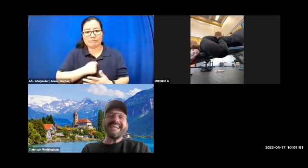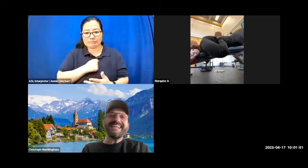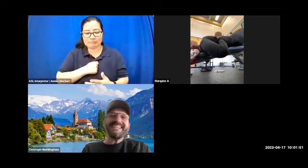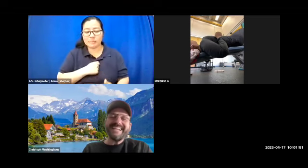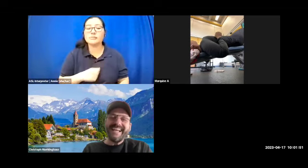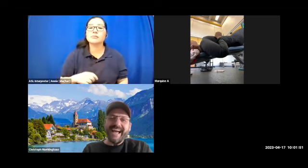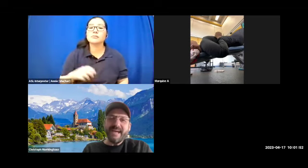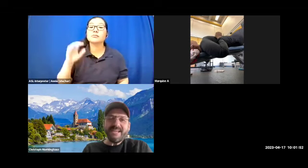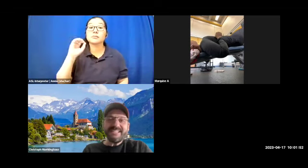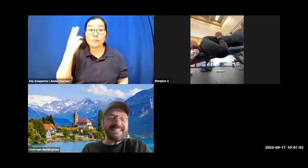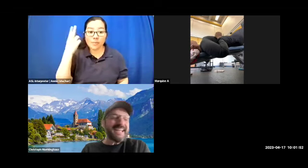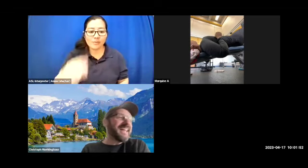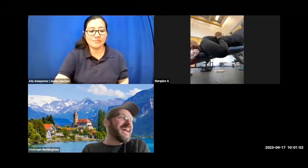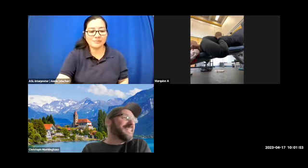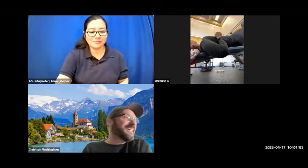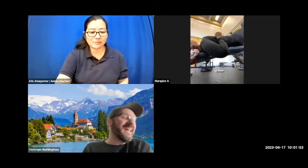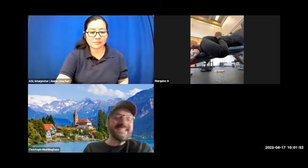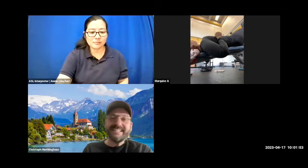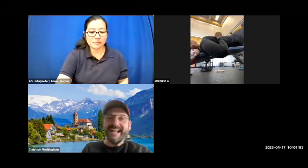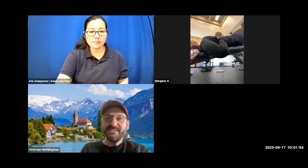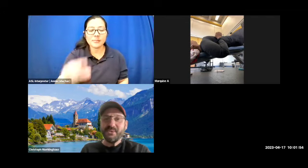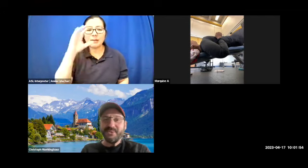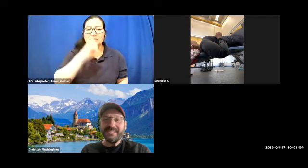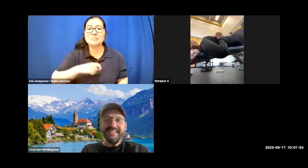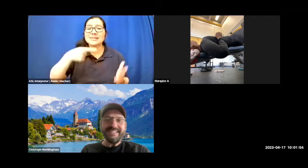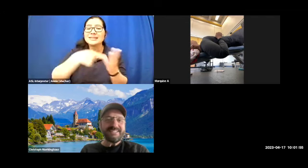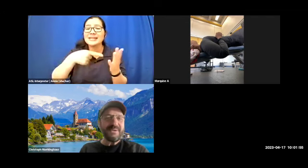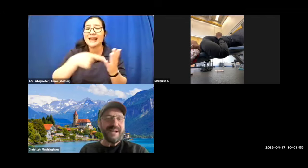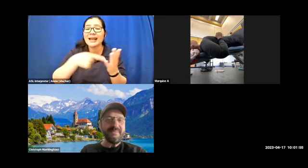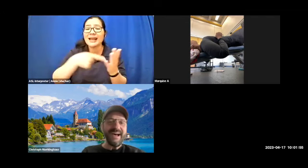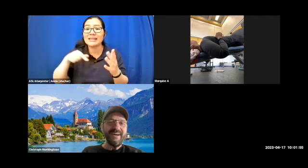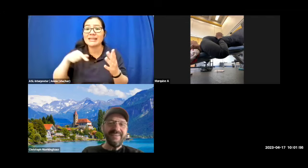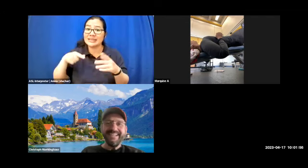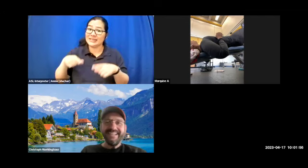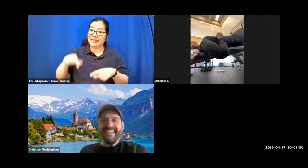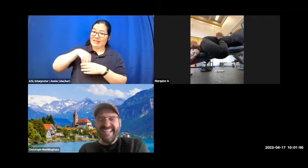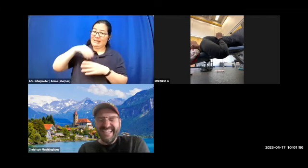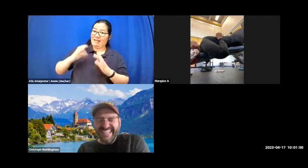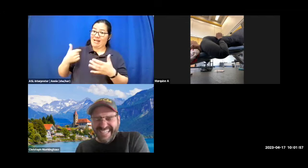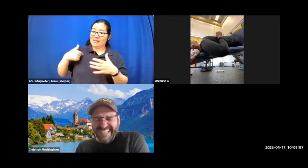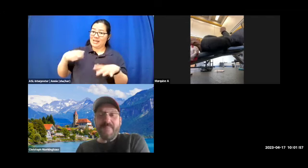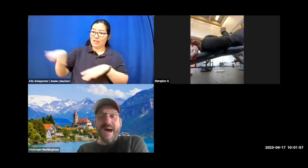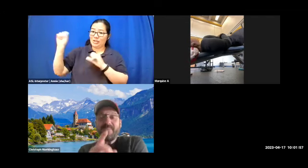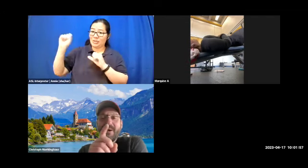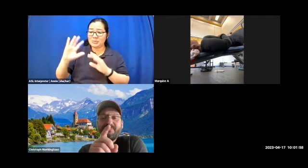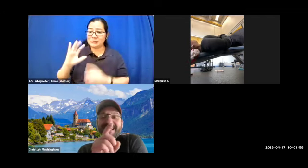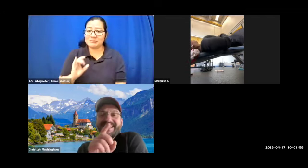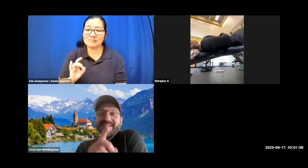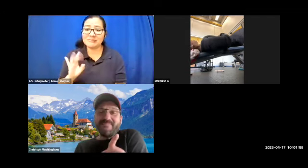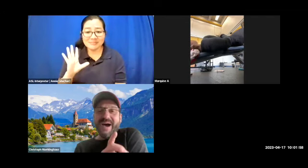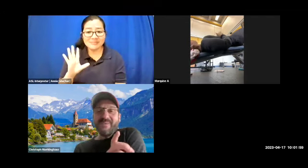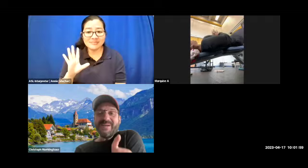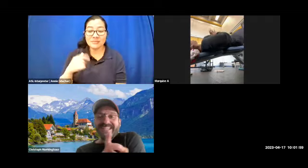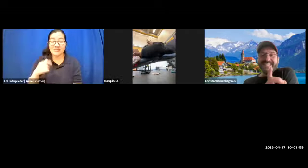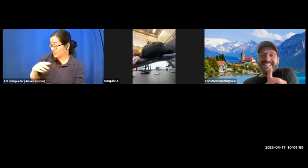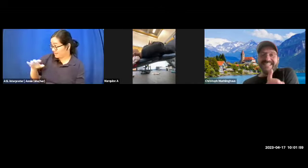Oh, I missed the deadline in a class that I took, and so No way. It by one happens to the minute, best